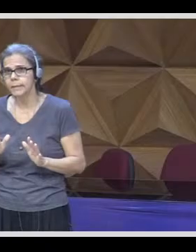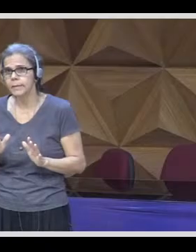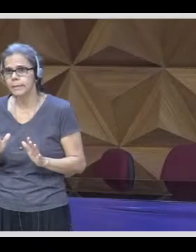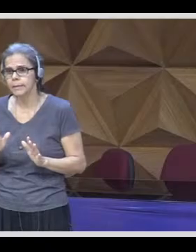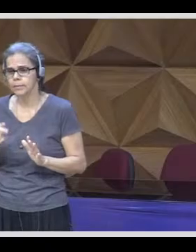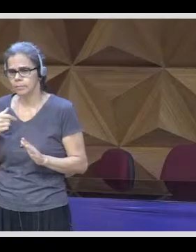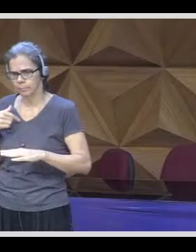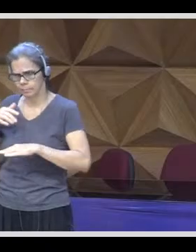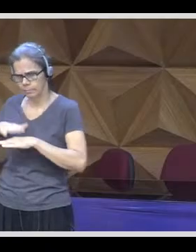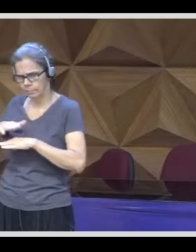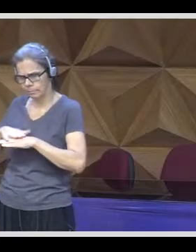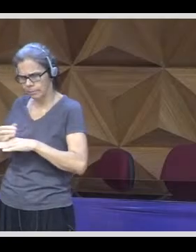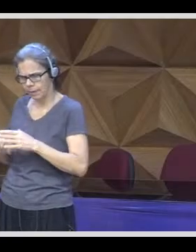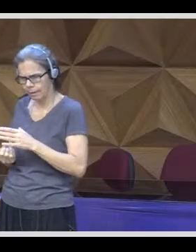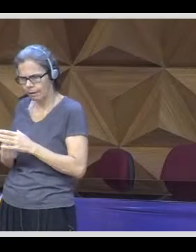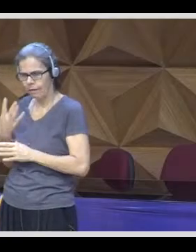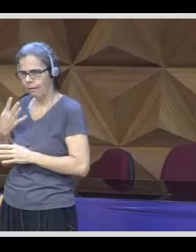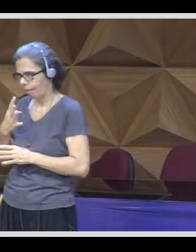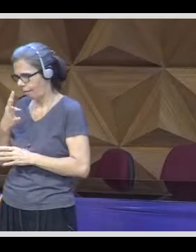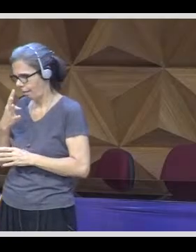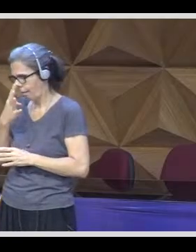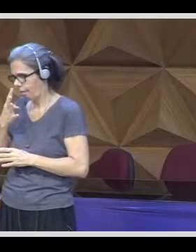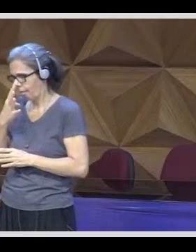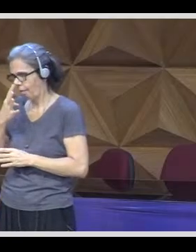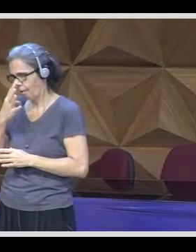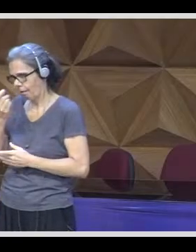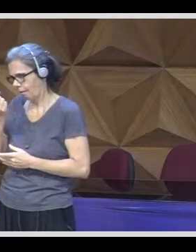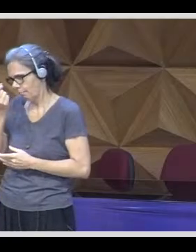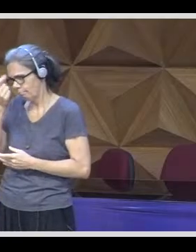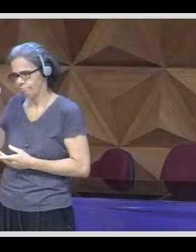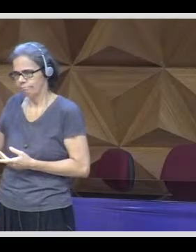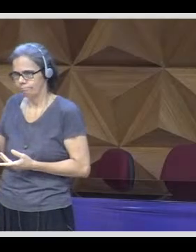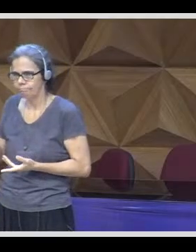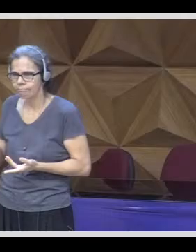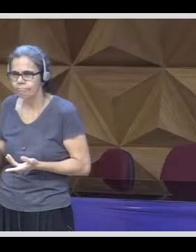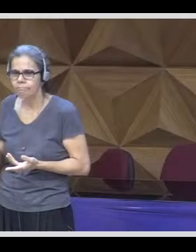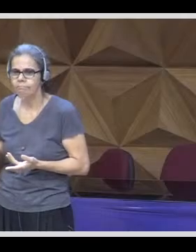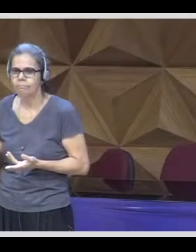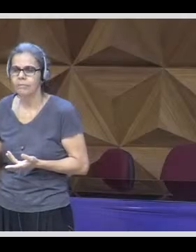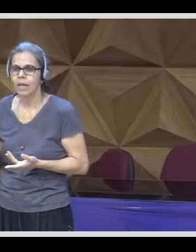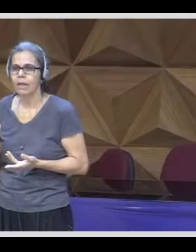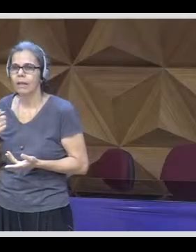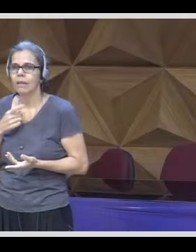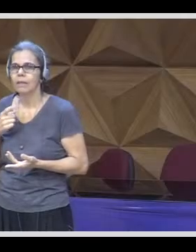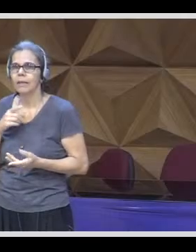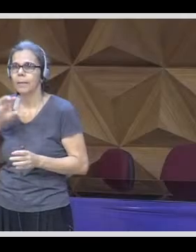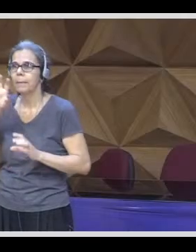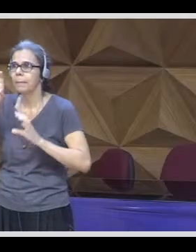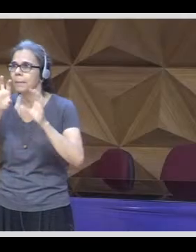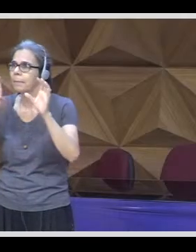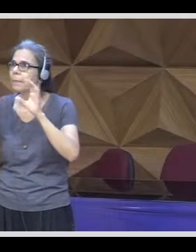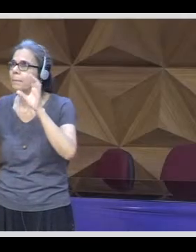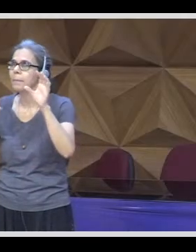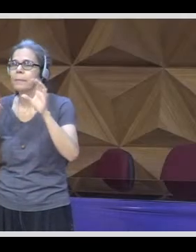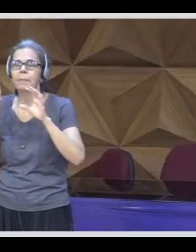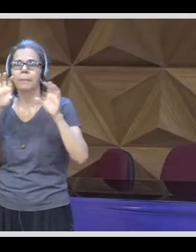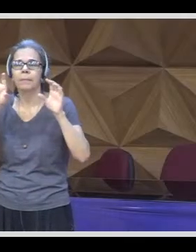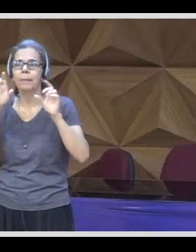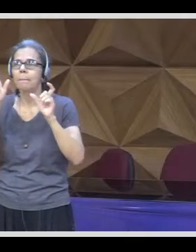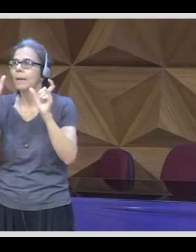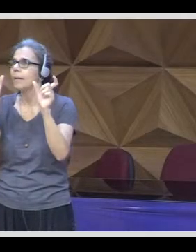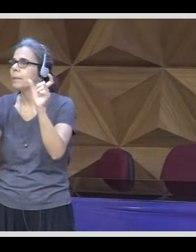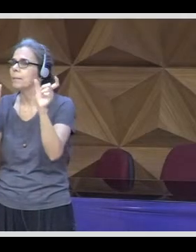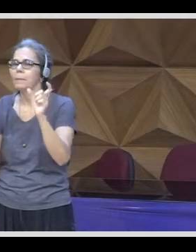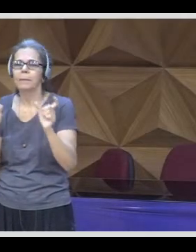a word cloud of the words, most important keywords in the stream titles of streams that